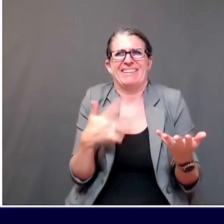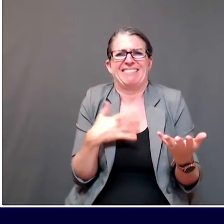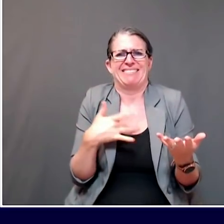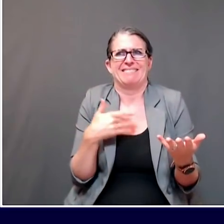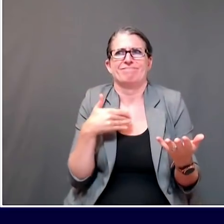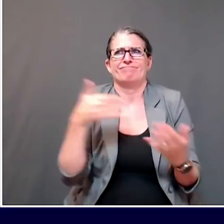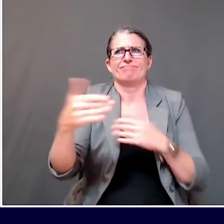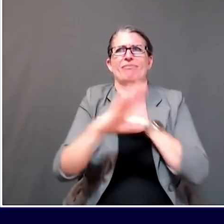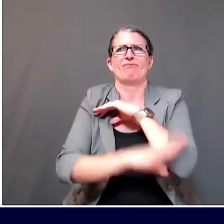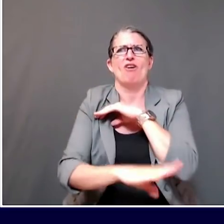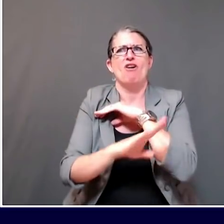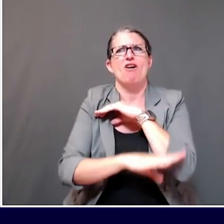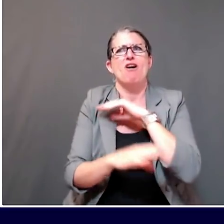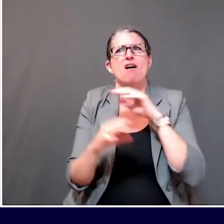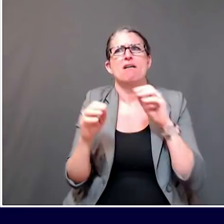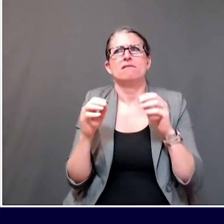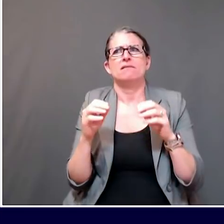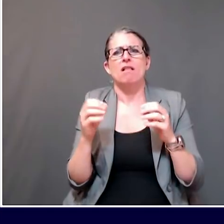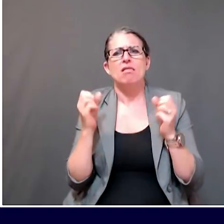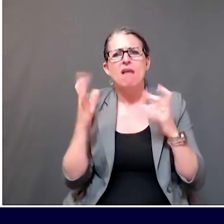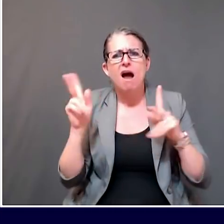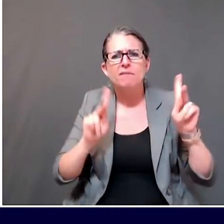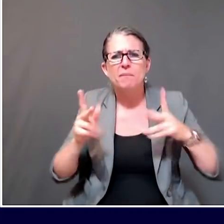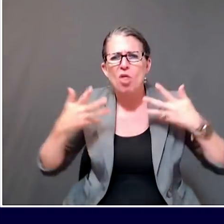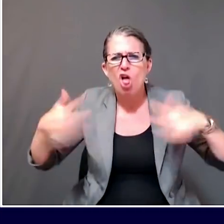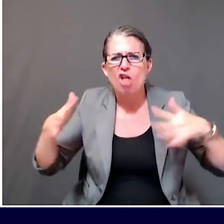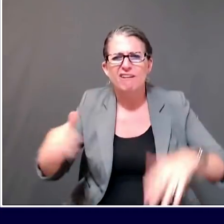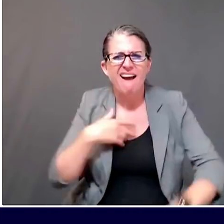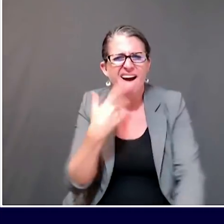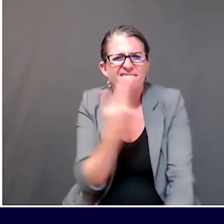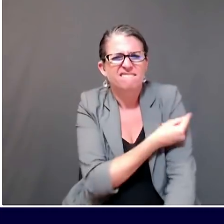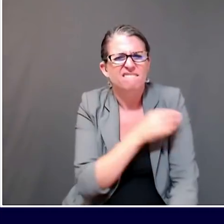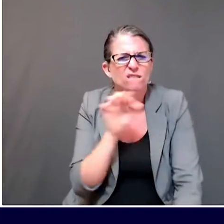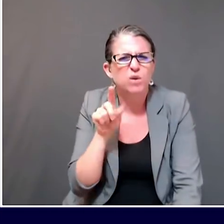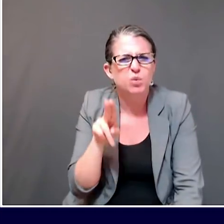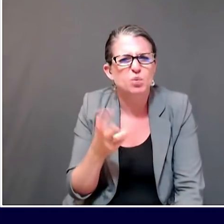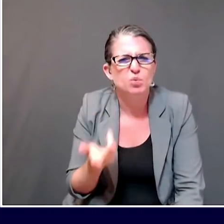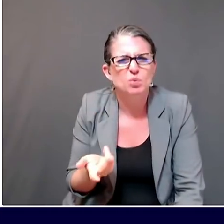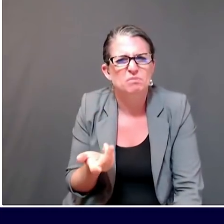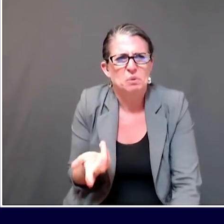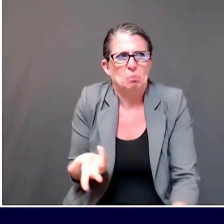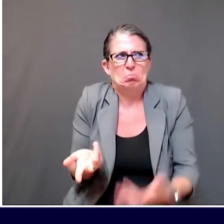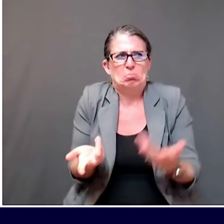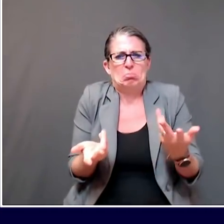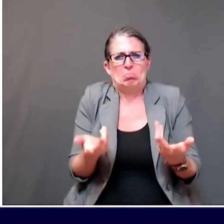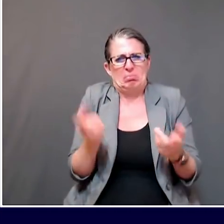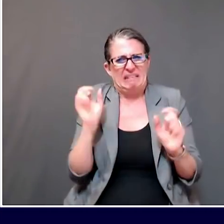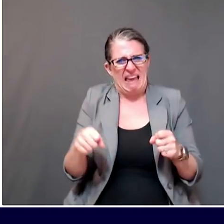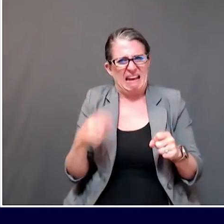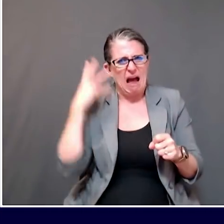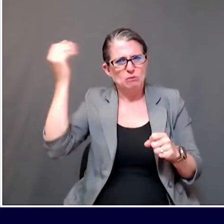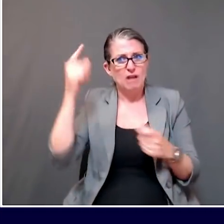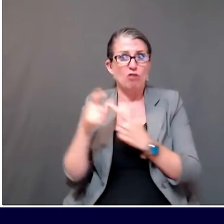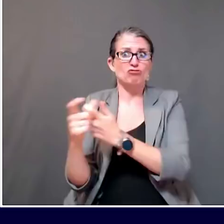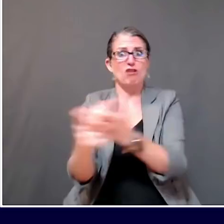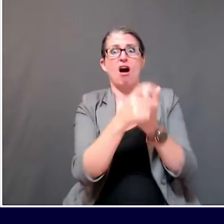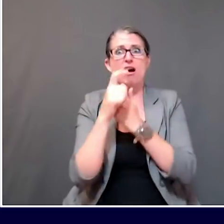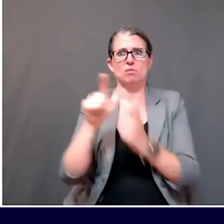to step up its efforts to get those to people this year, since we're already dealing with 1 outbreak and why have